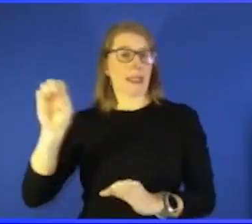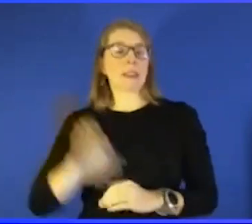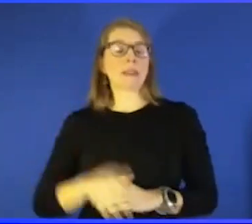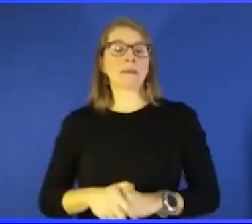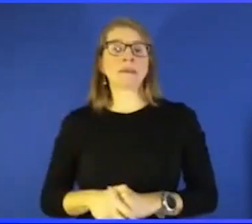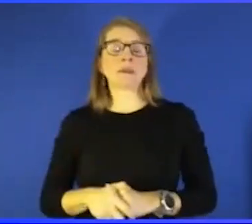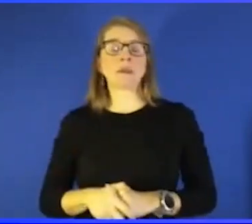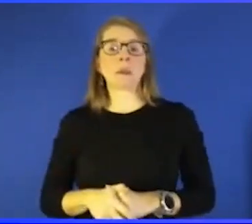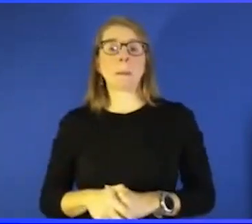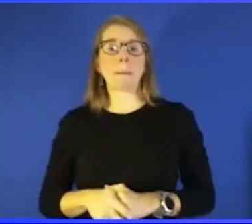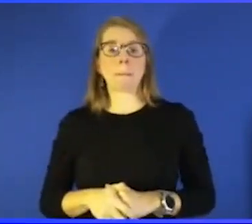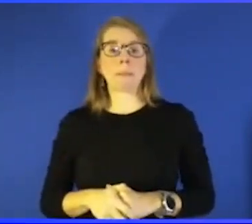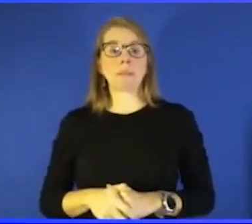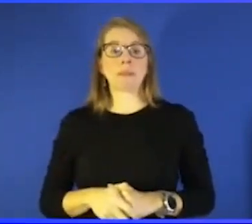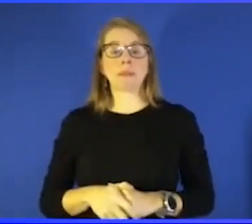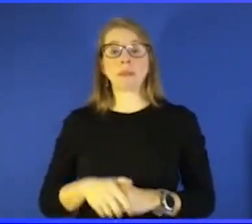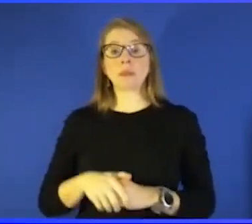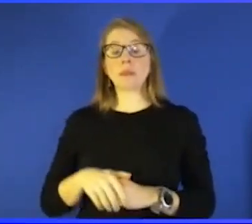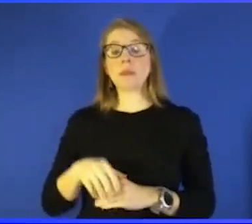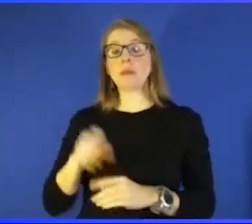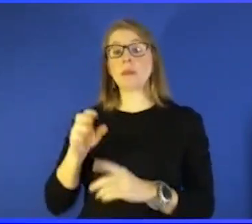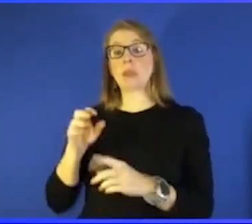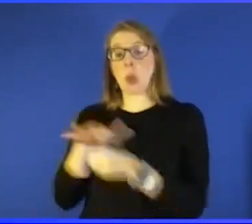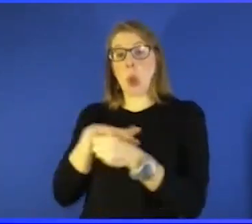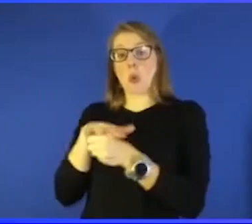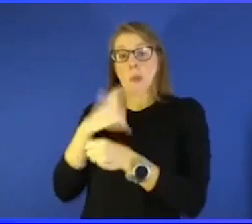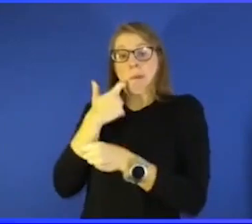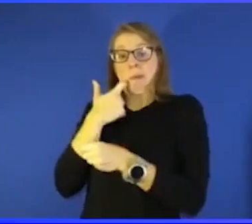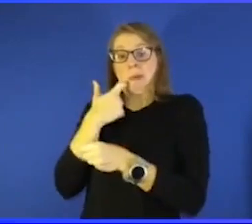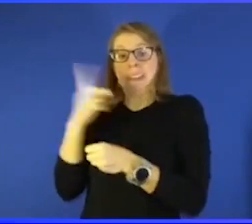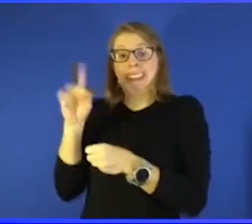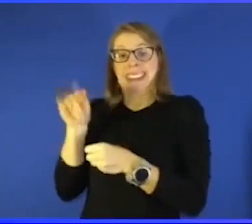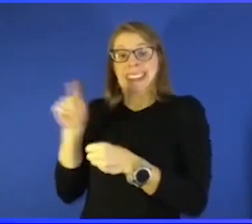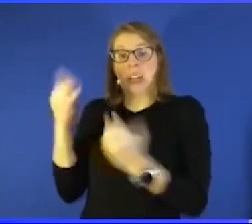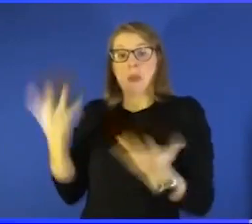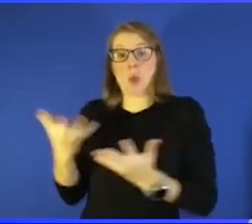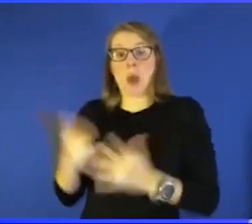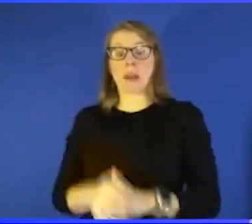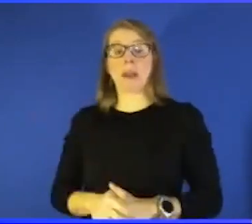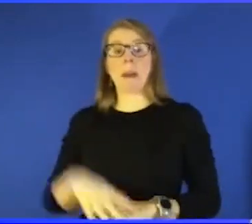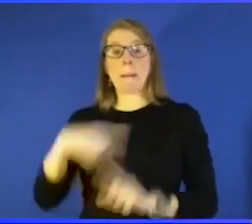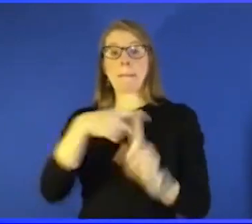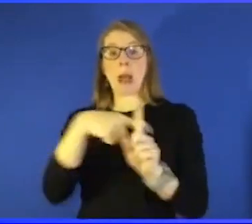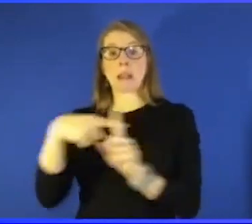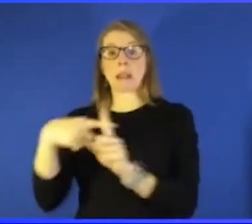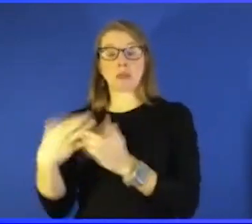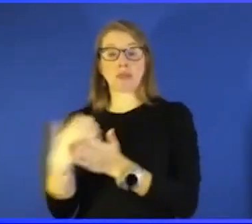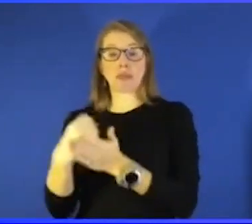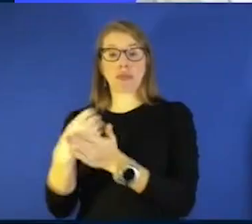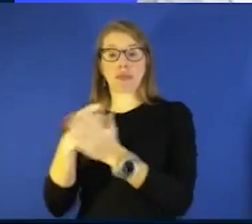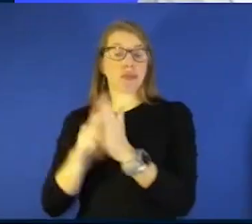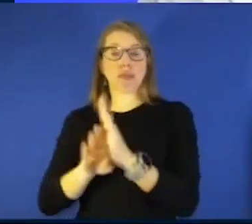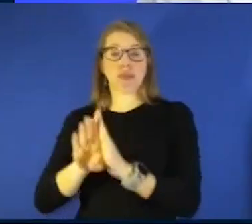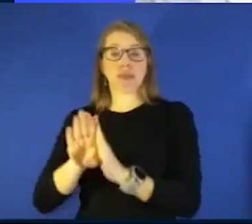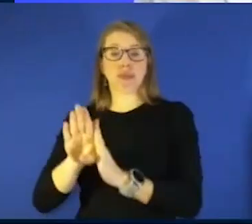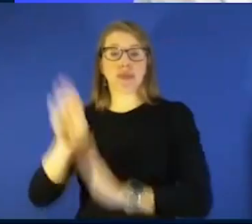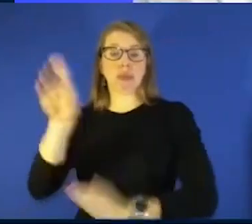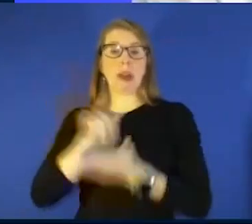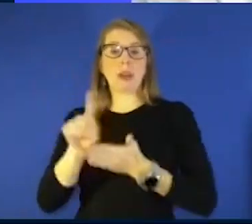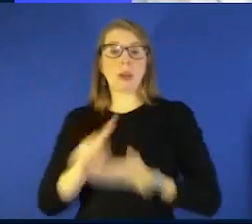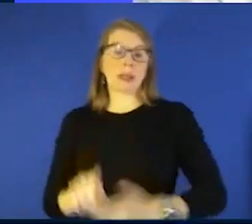with that in the local recent data is that the number of positives is going up every week. One more thing just to